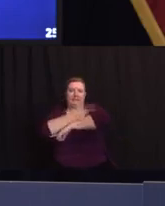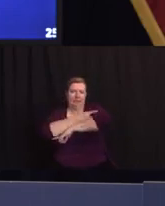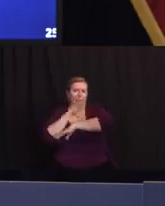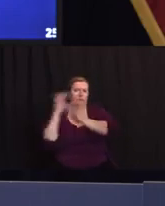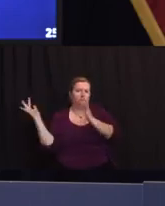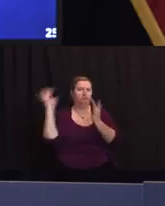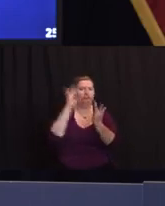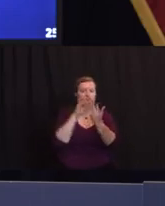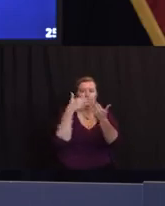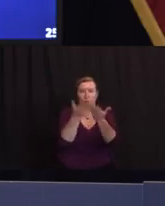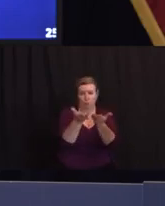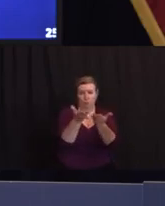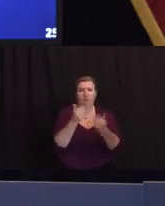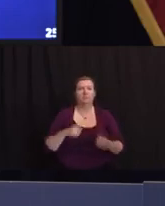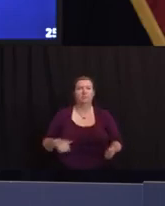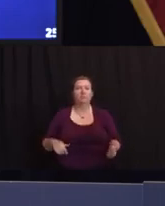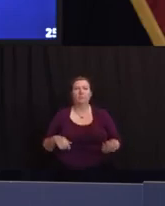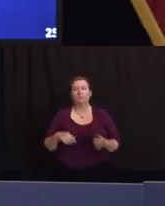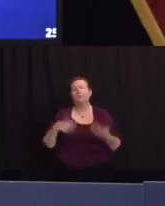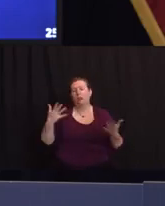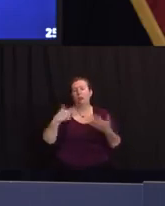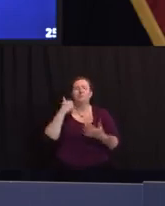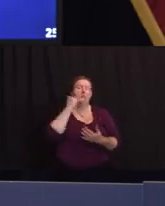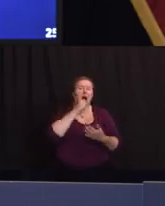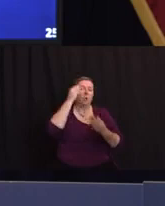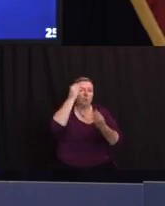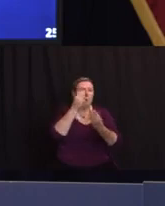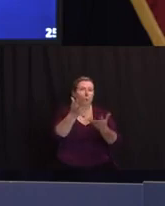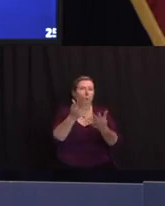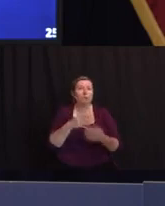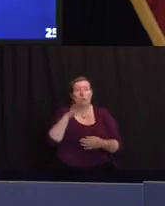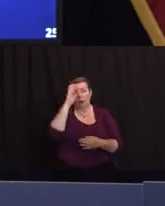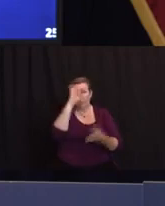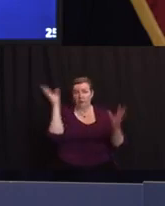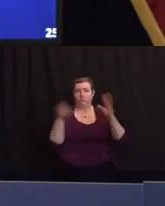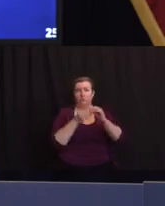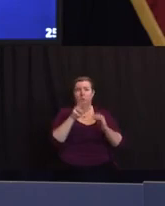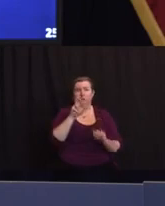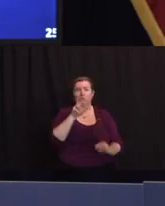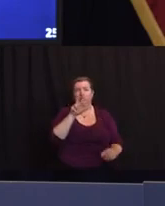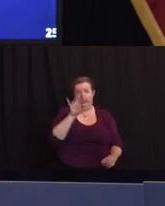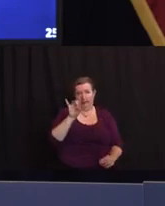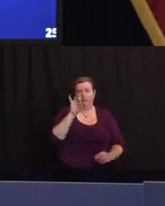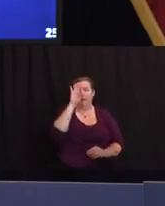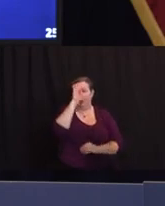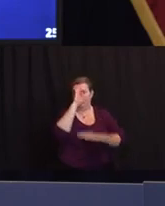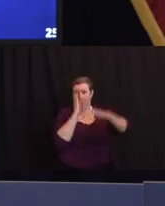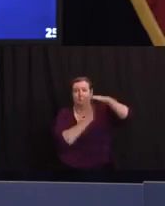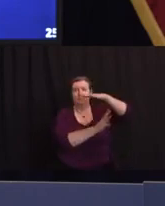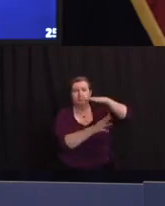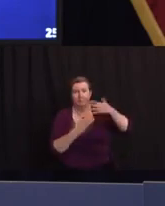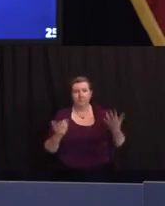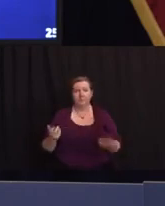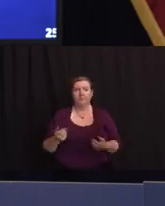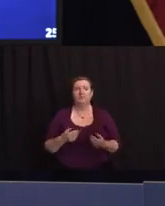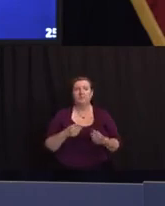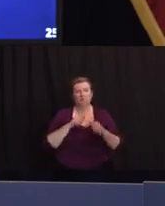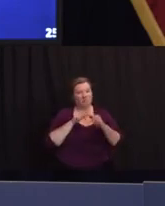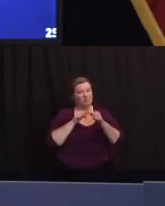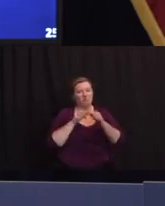Moving on to my daily report, as the governor shared, our hospitals reported 338 hospitalizations, and this number has been